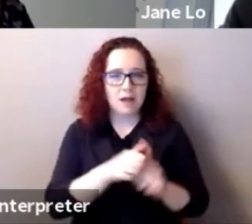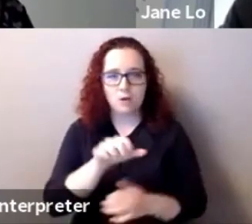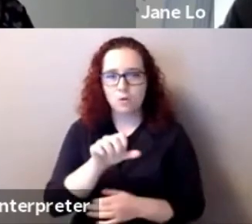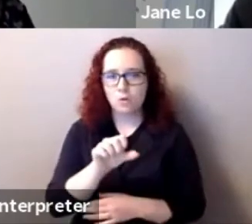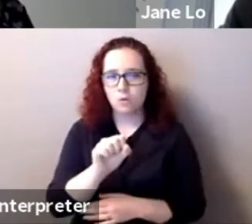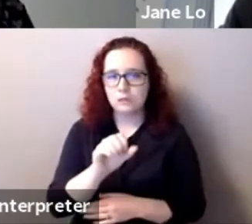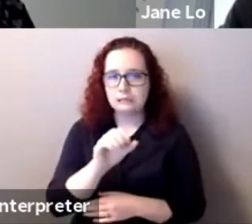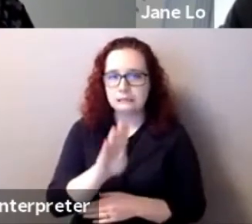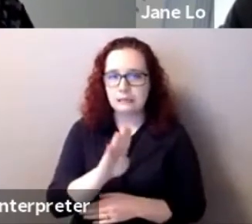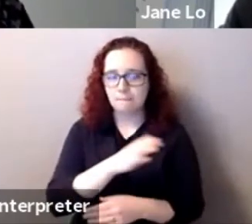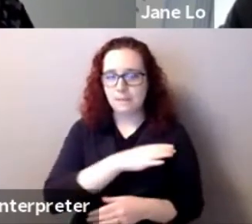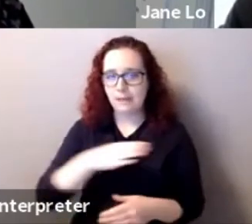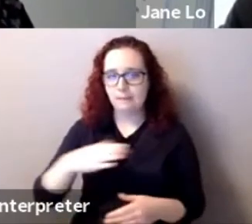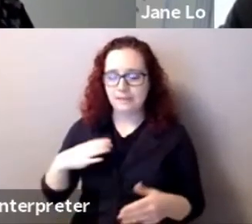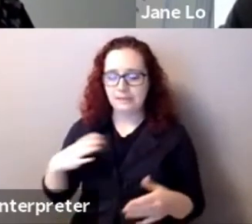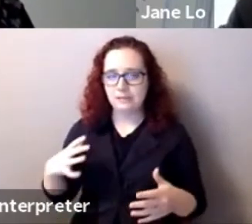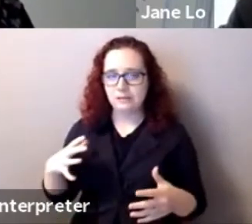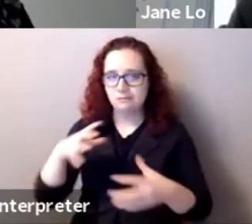within a SIG.